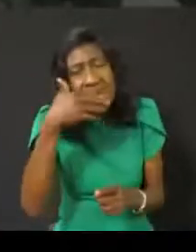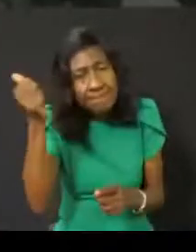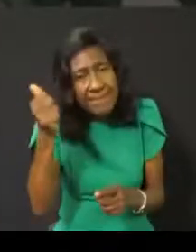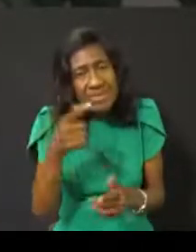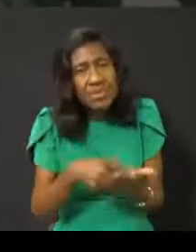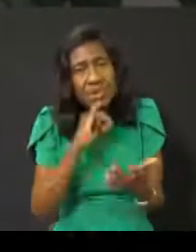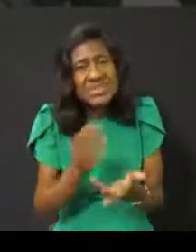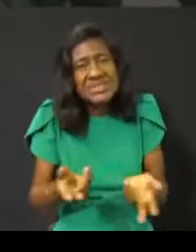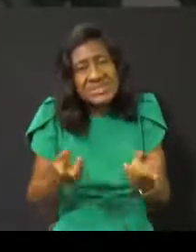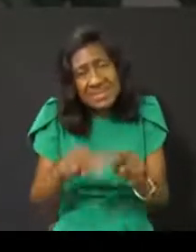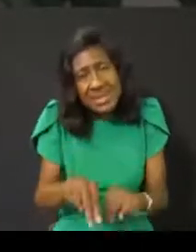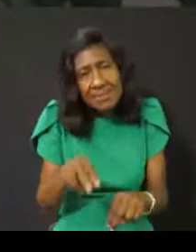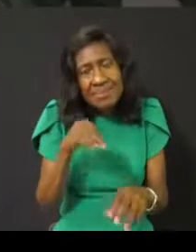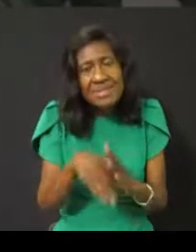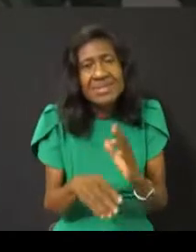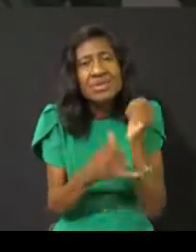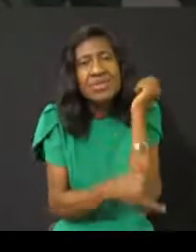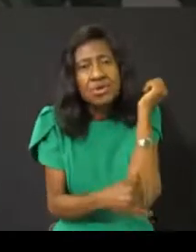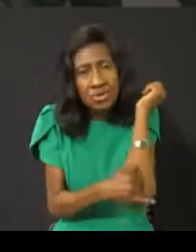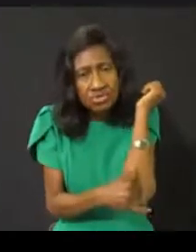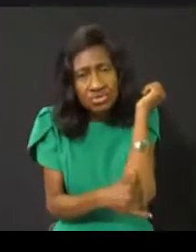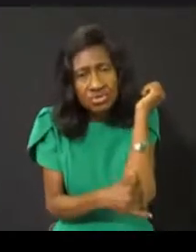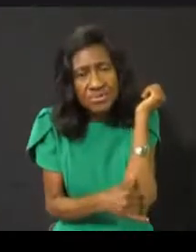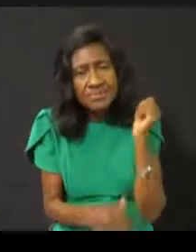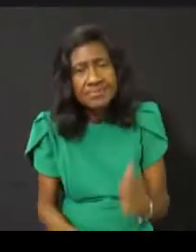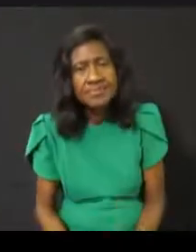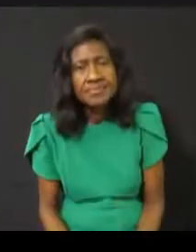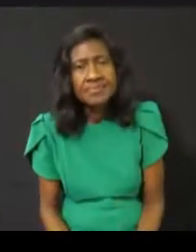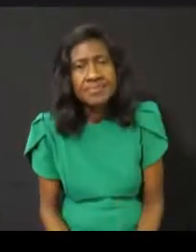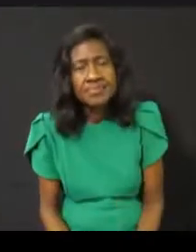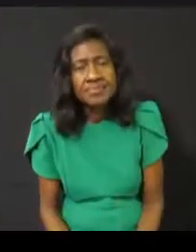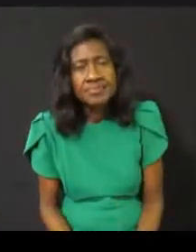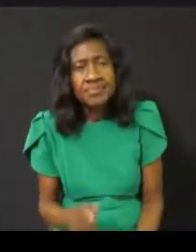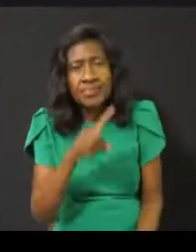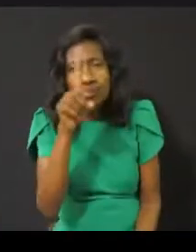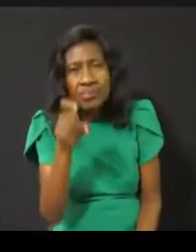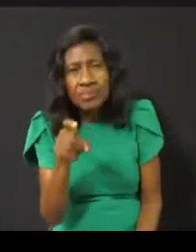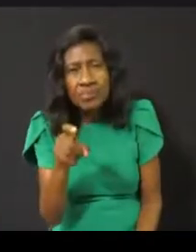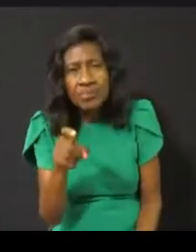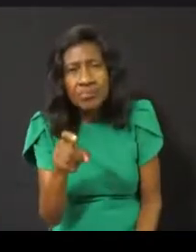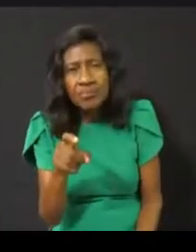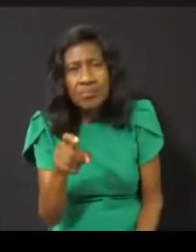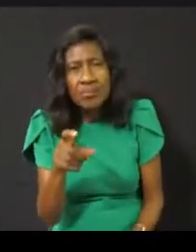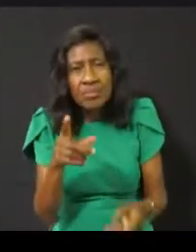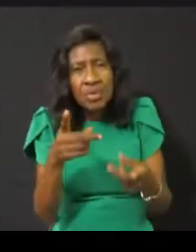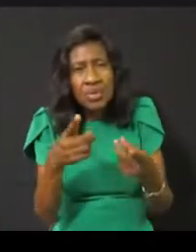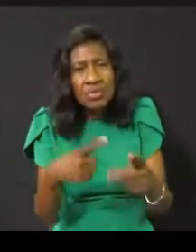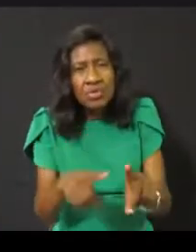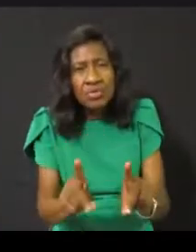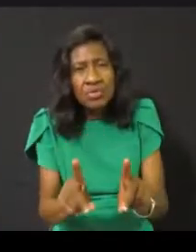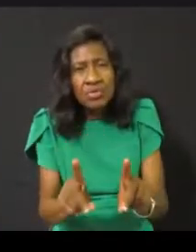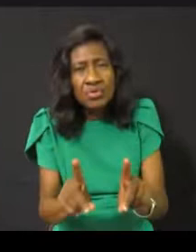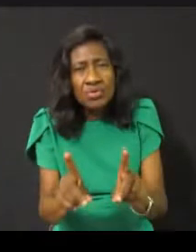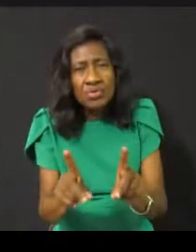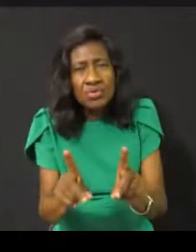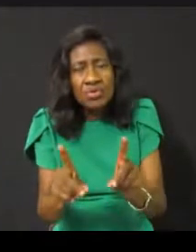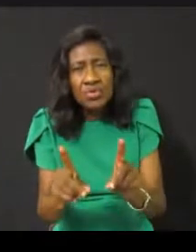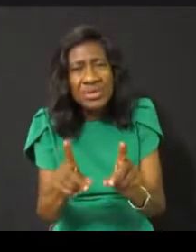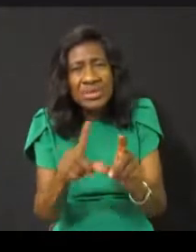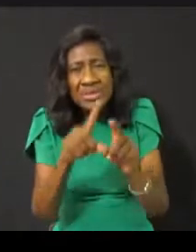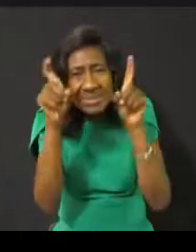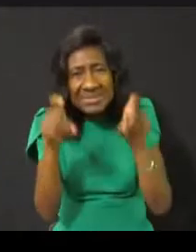with you today. Okay, can I just clarify that during the test pilot that's been going on this week,